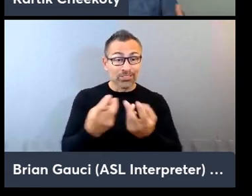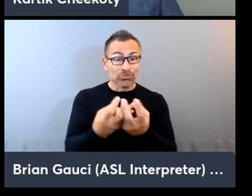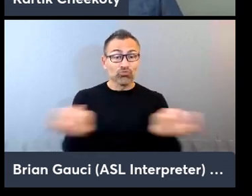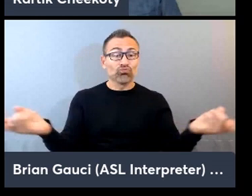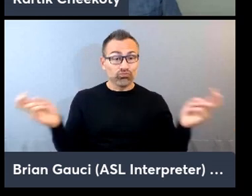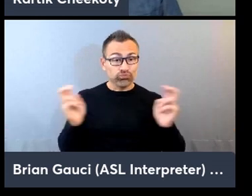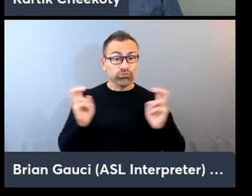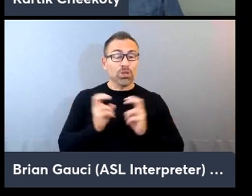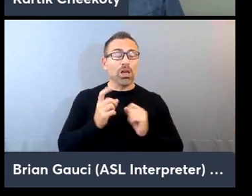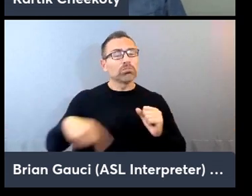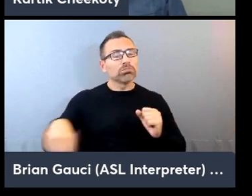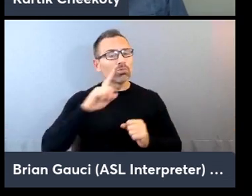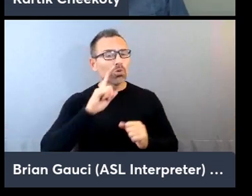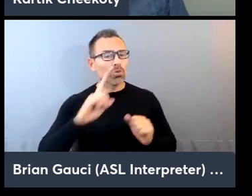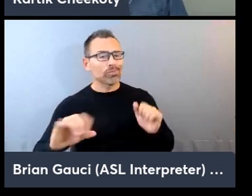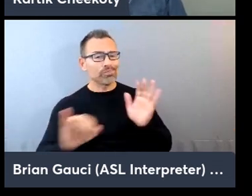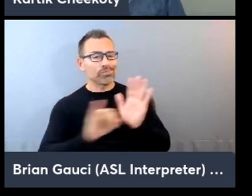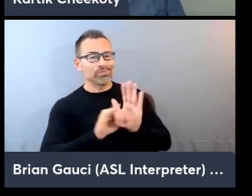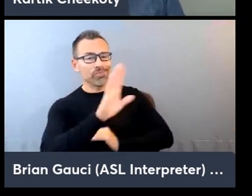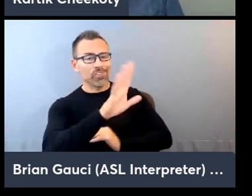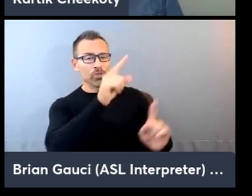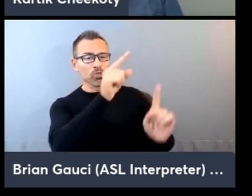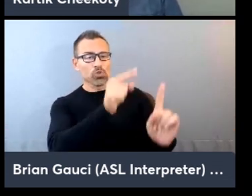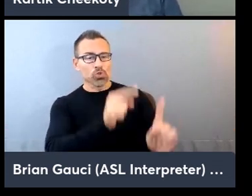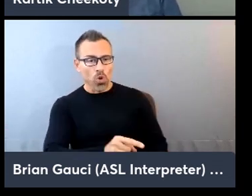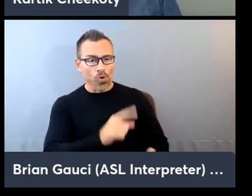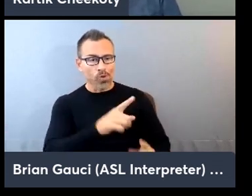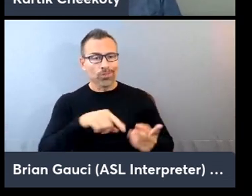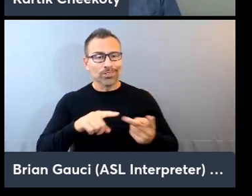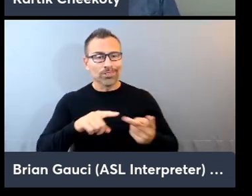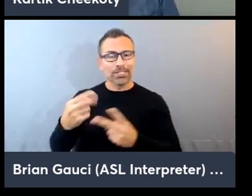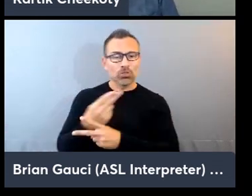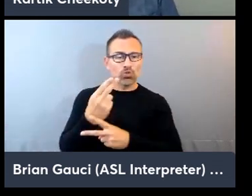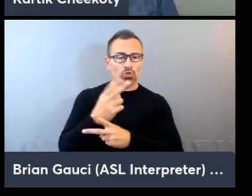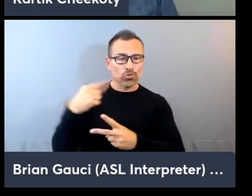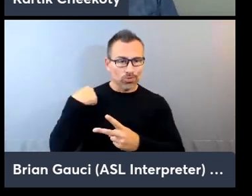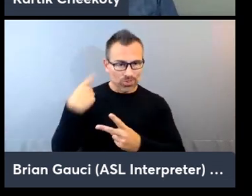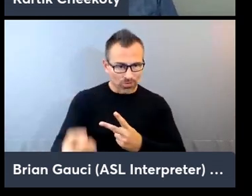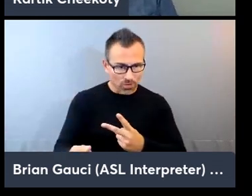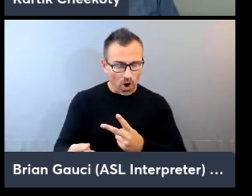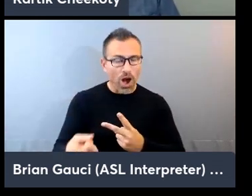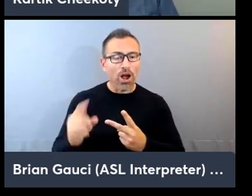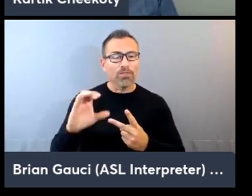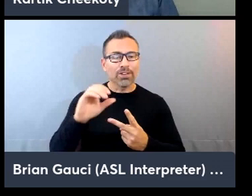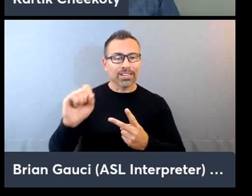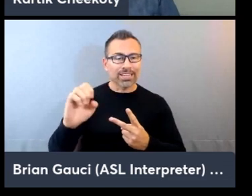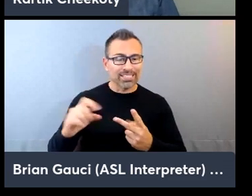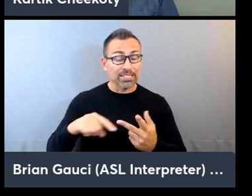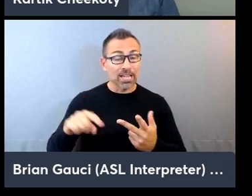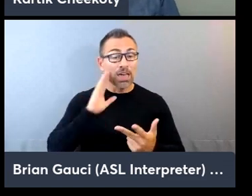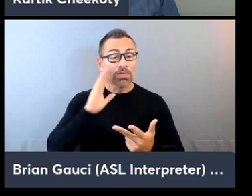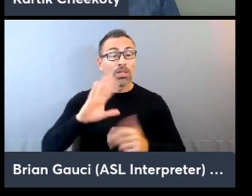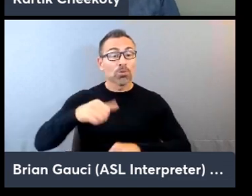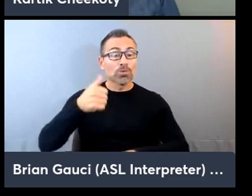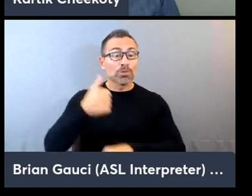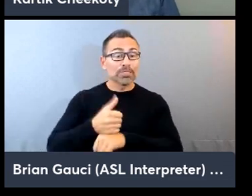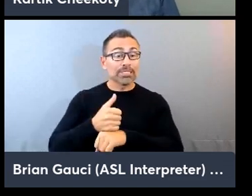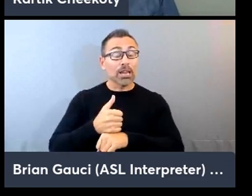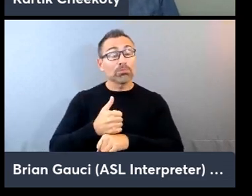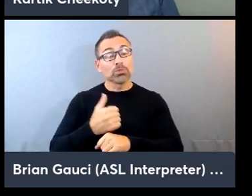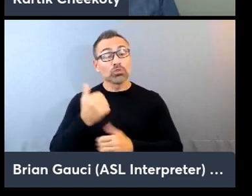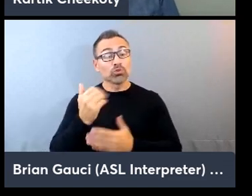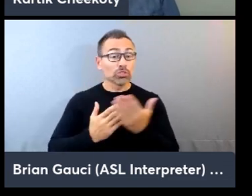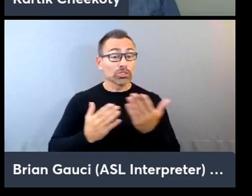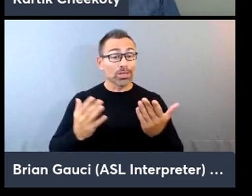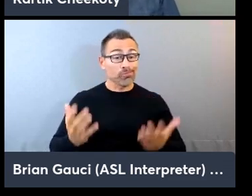goals, review your usage, use cases for usage in that account, and they come up with, actionable, tangible recommendations. And at